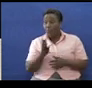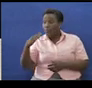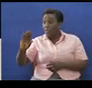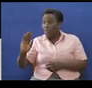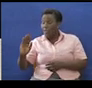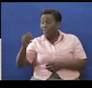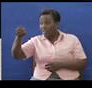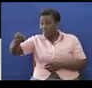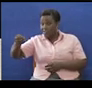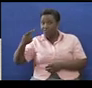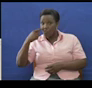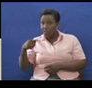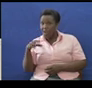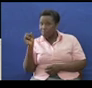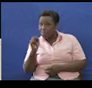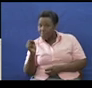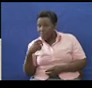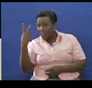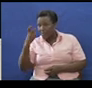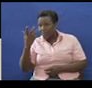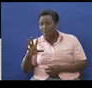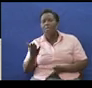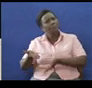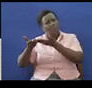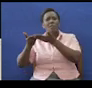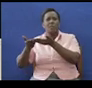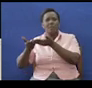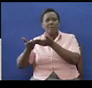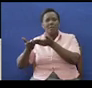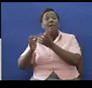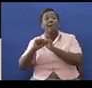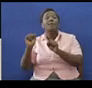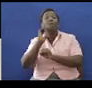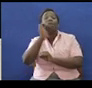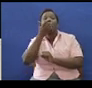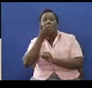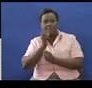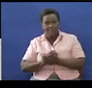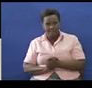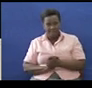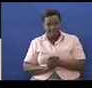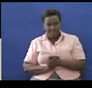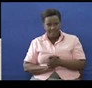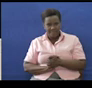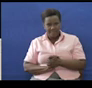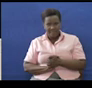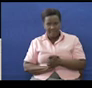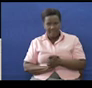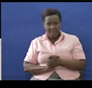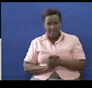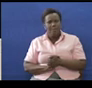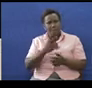are fetching water, you have to help your grandies to fetch